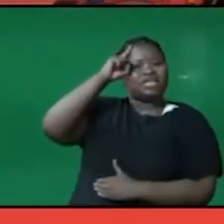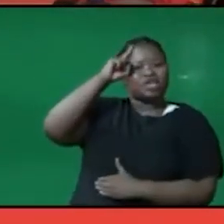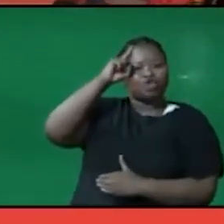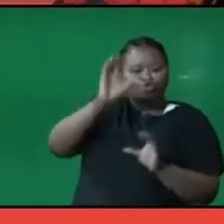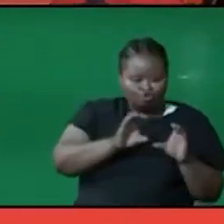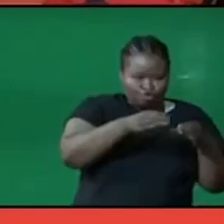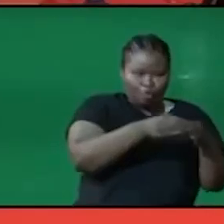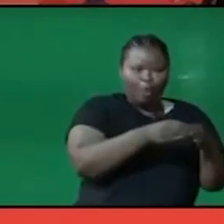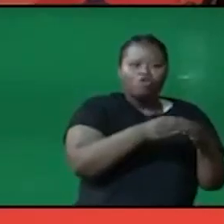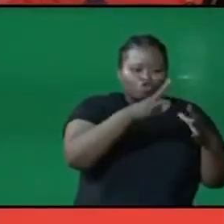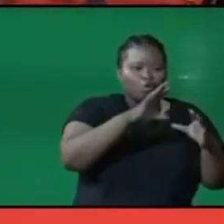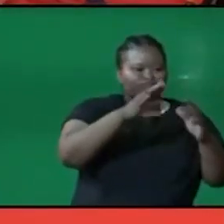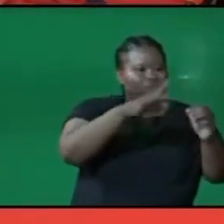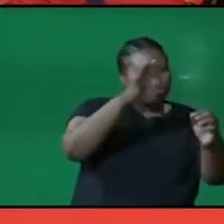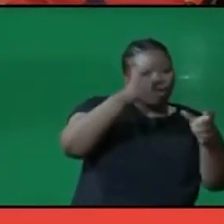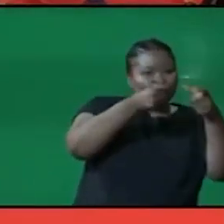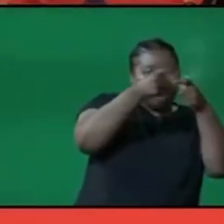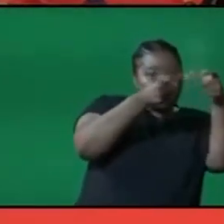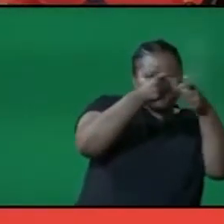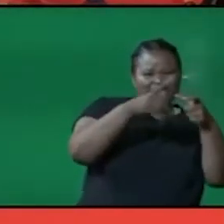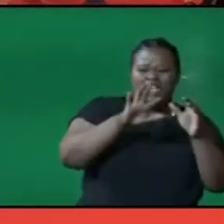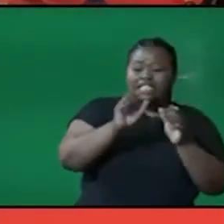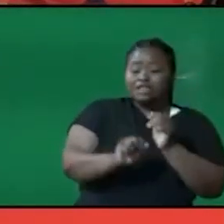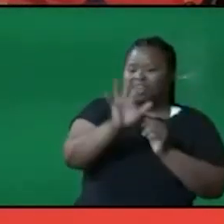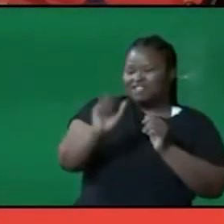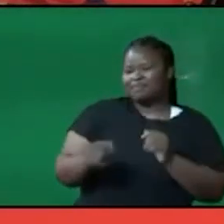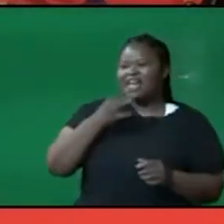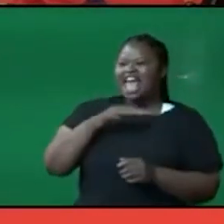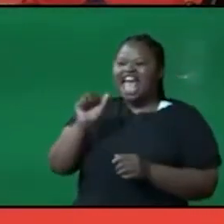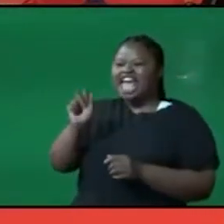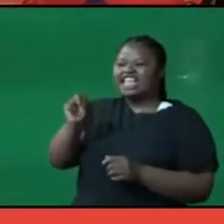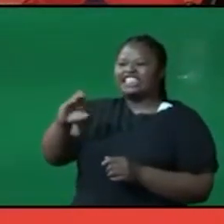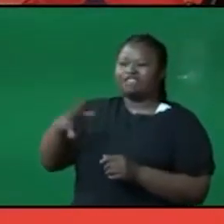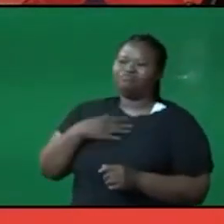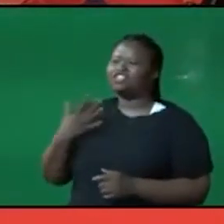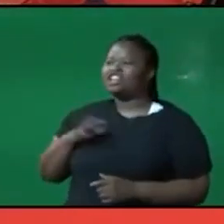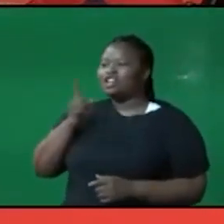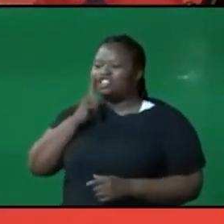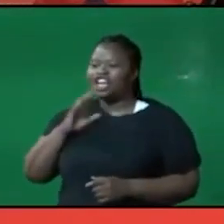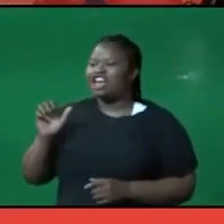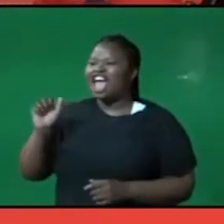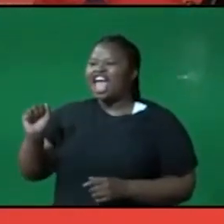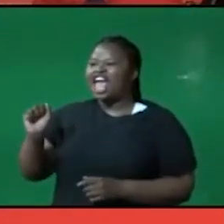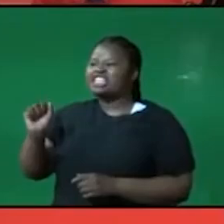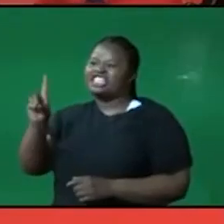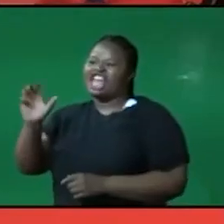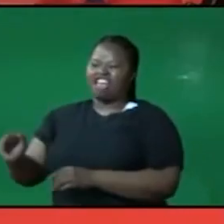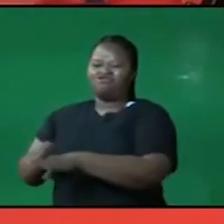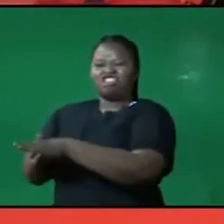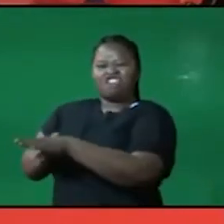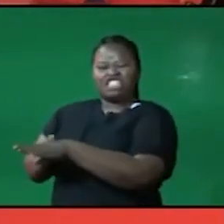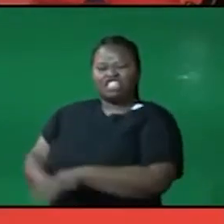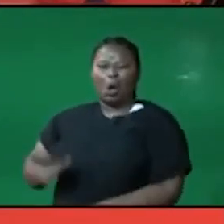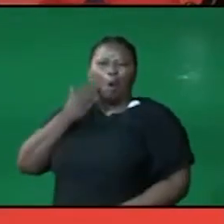to govern in South Africa. The ANC decided to go with right-wingers, racist,